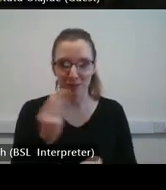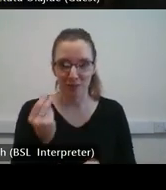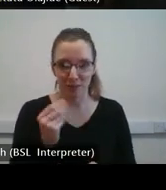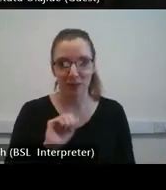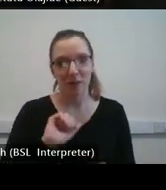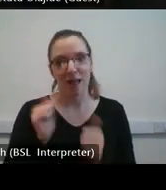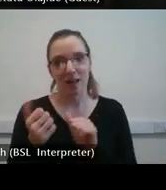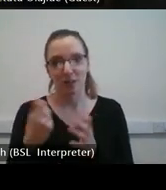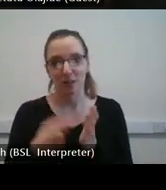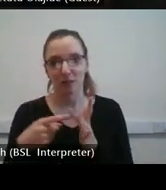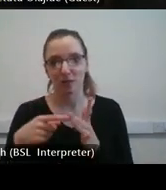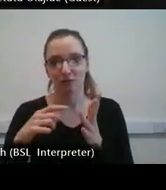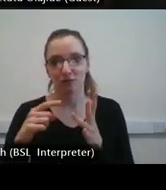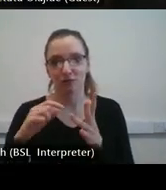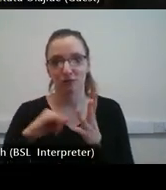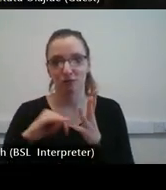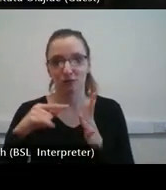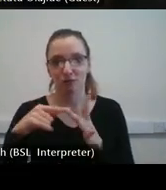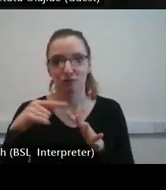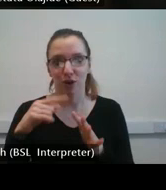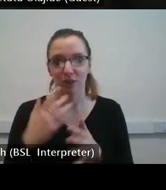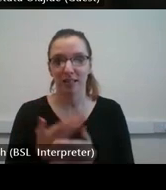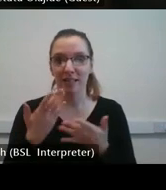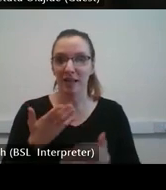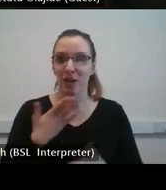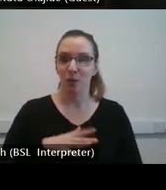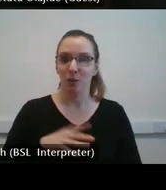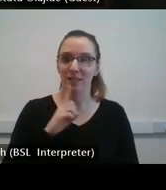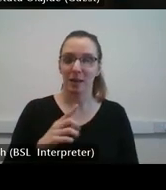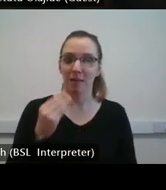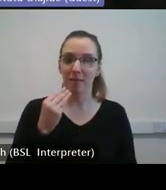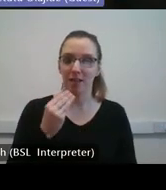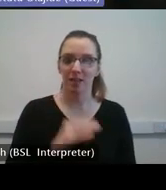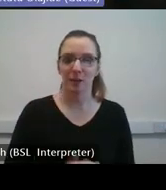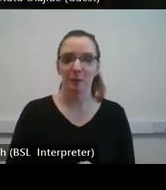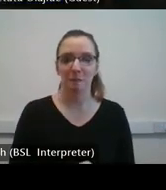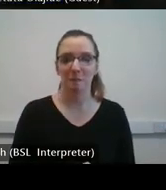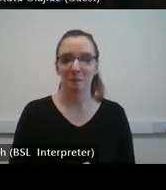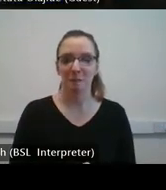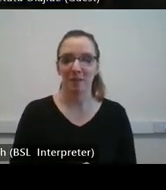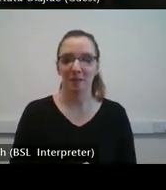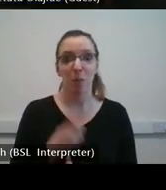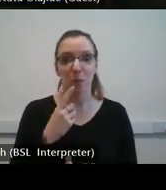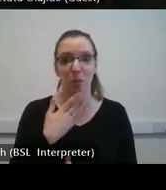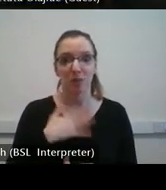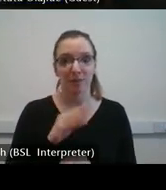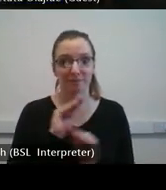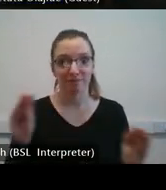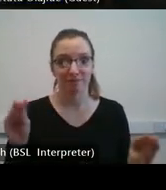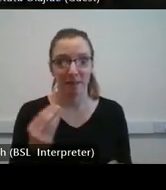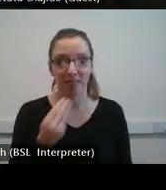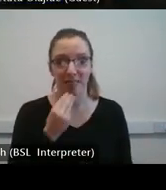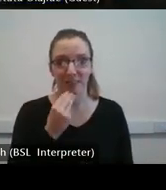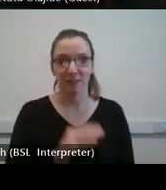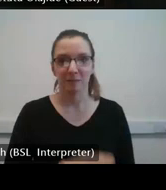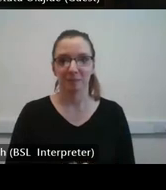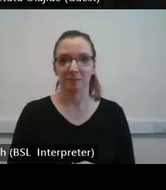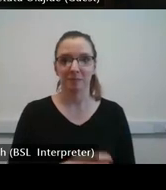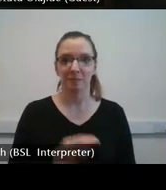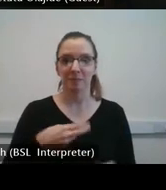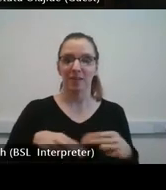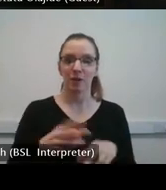Rosie. Is there anything you need to say about lunch? Is there anything I need to say about lunch? That's us. If you can